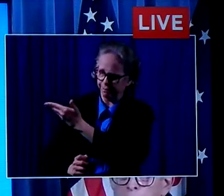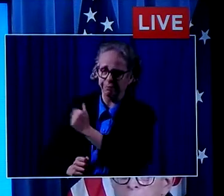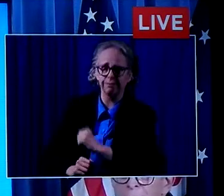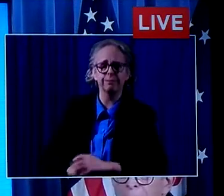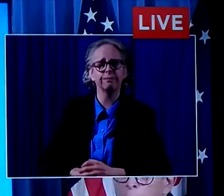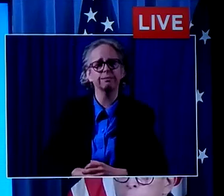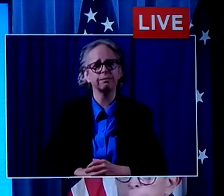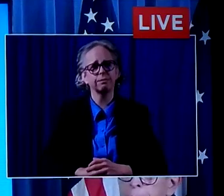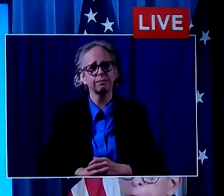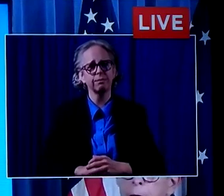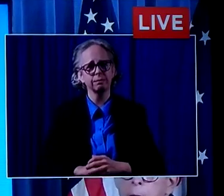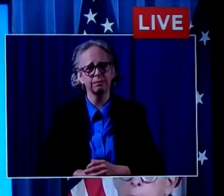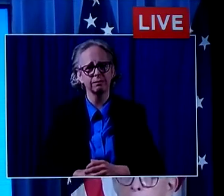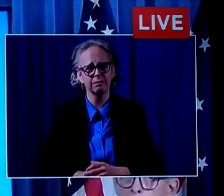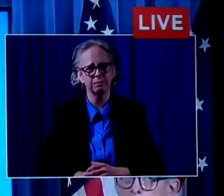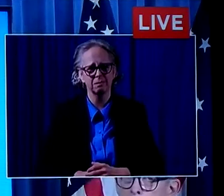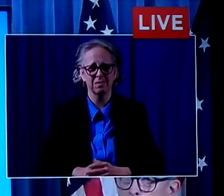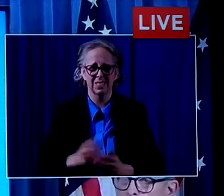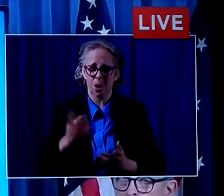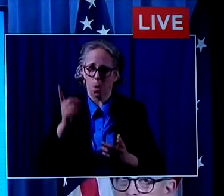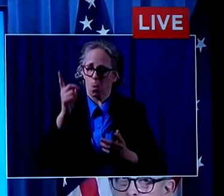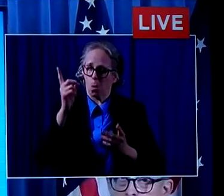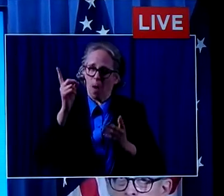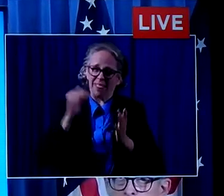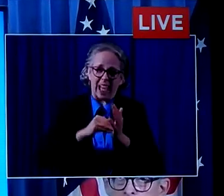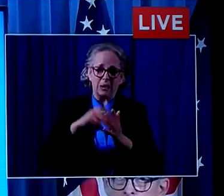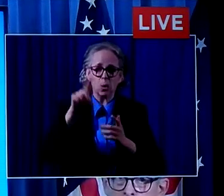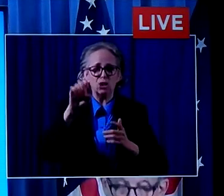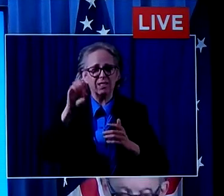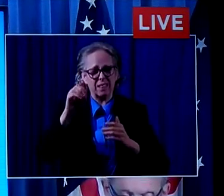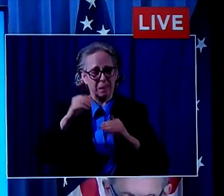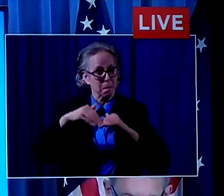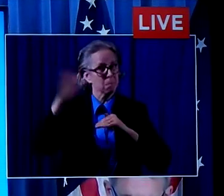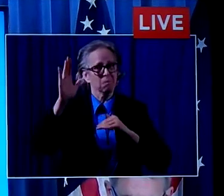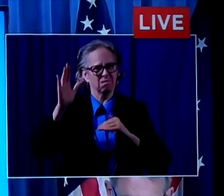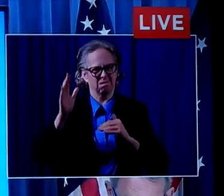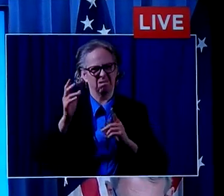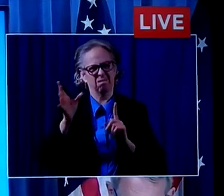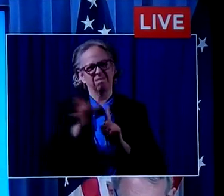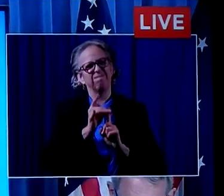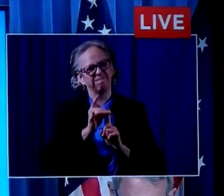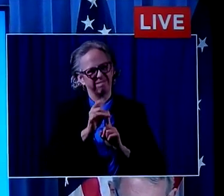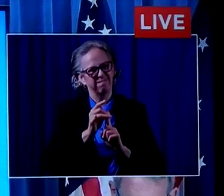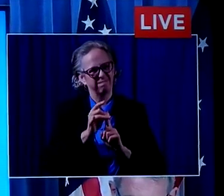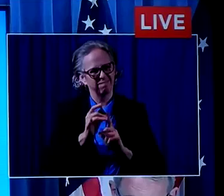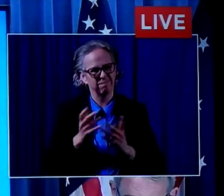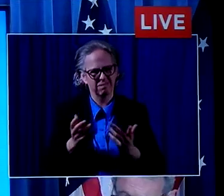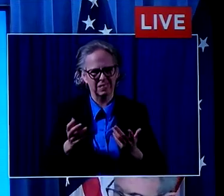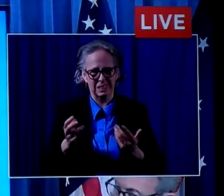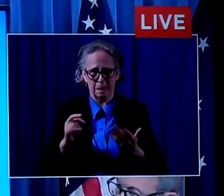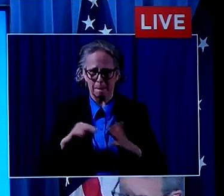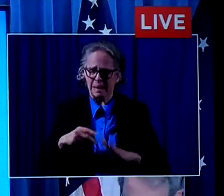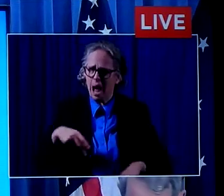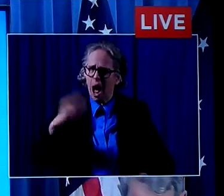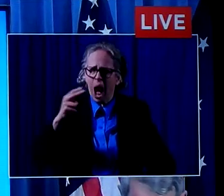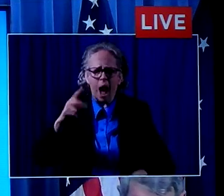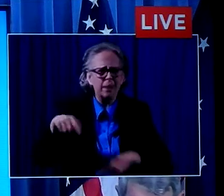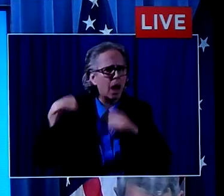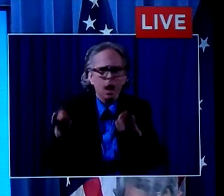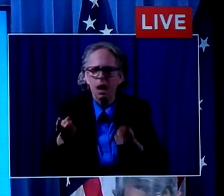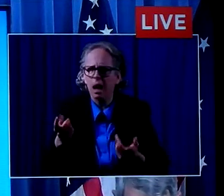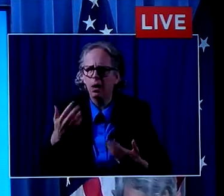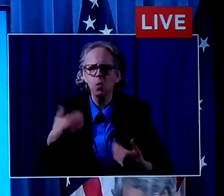hover above 1,000 a day. Here it which is. Significantly higher. The news than about the certainly coronavirus.